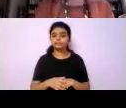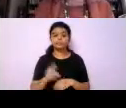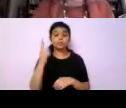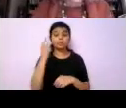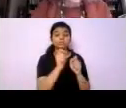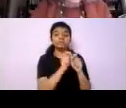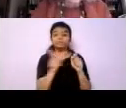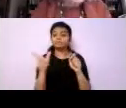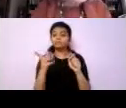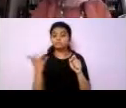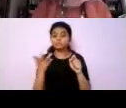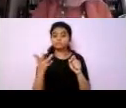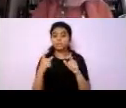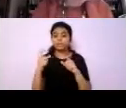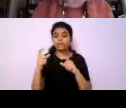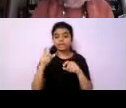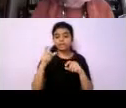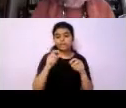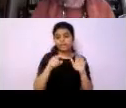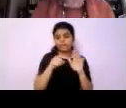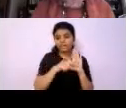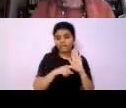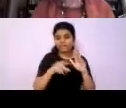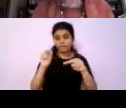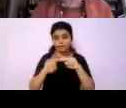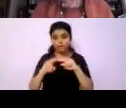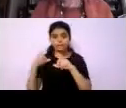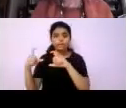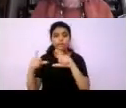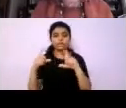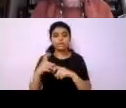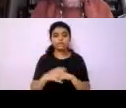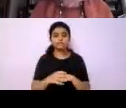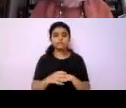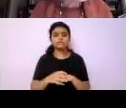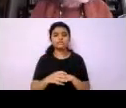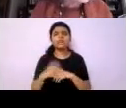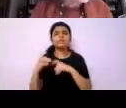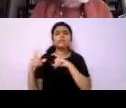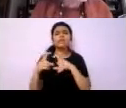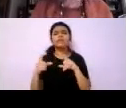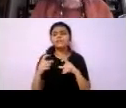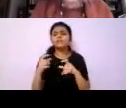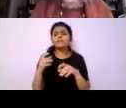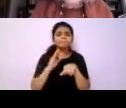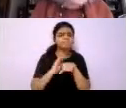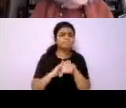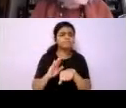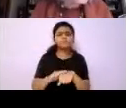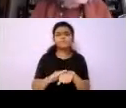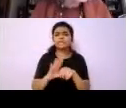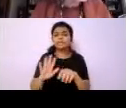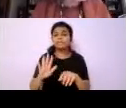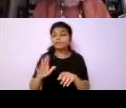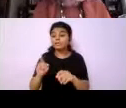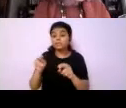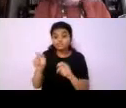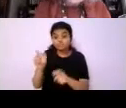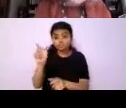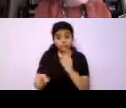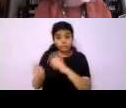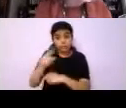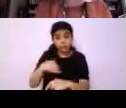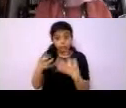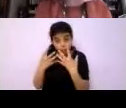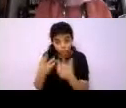we can give of care is the telos of caring practices is the flourishing of those who need care. The